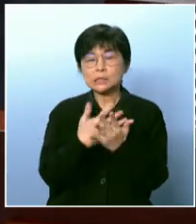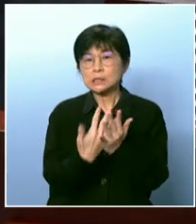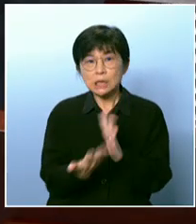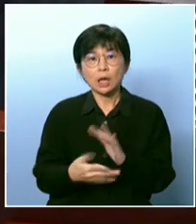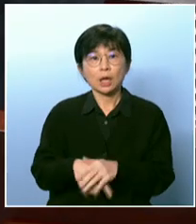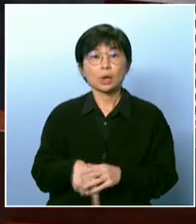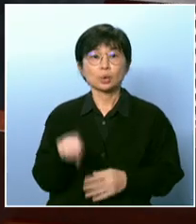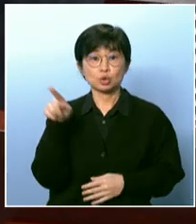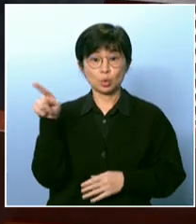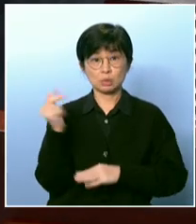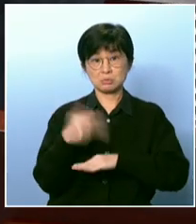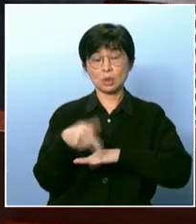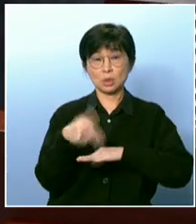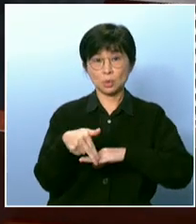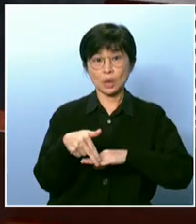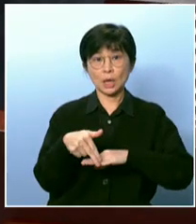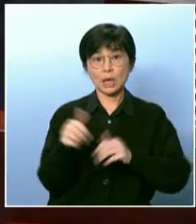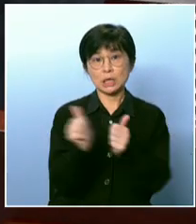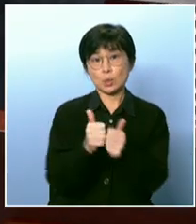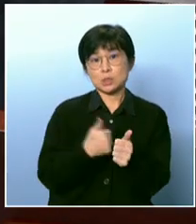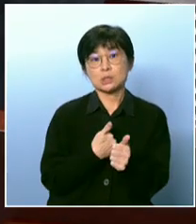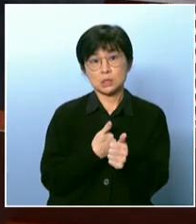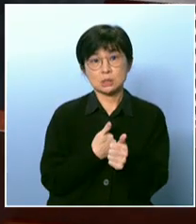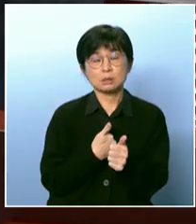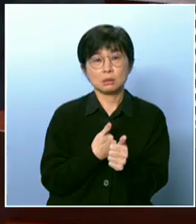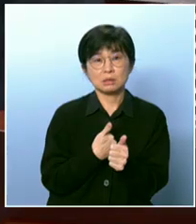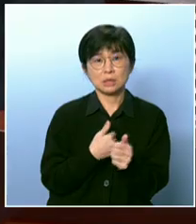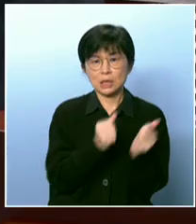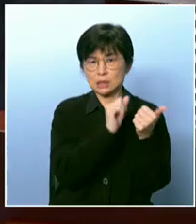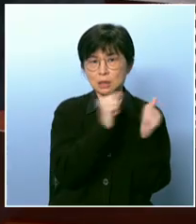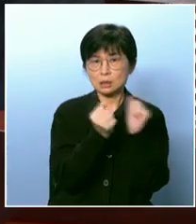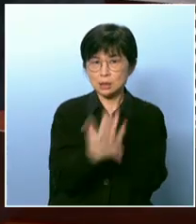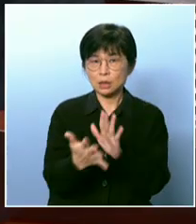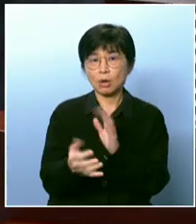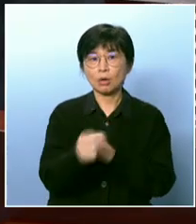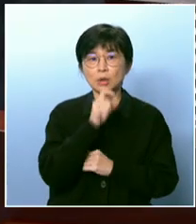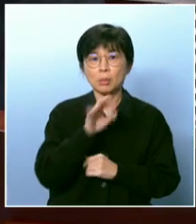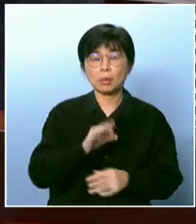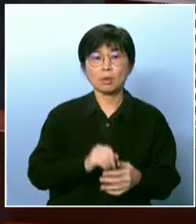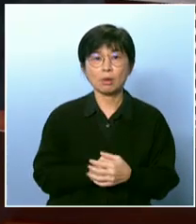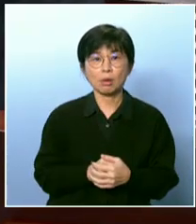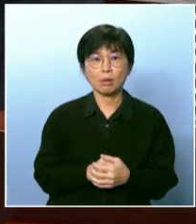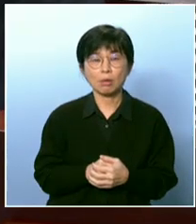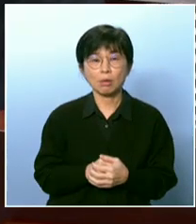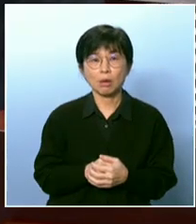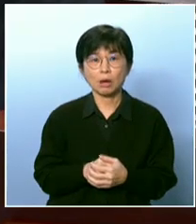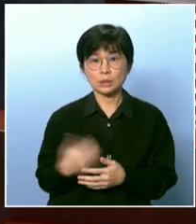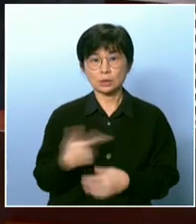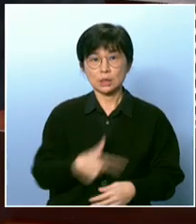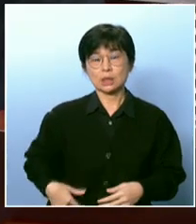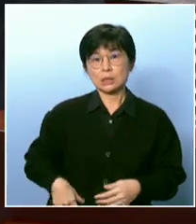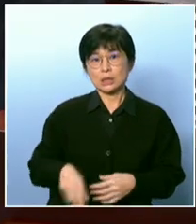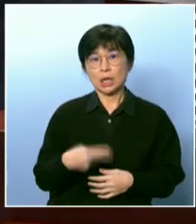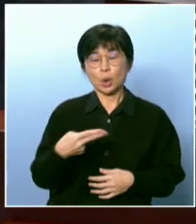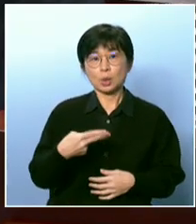who has grown up? Some of the participating children, some of the children who participated, they may